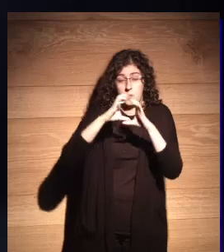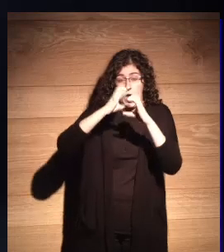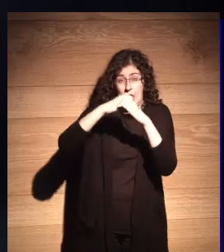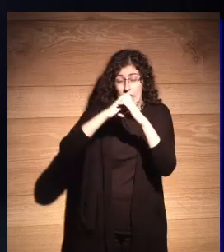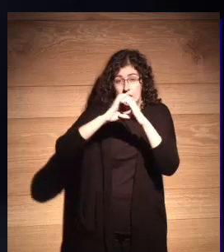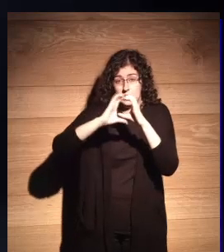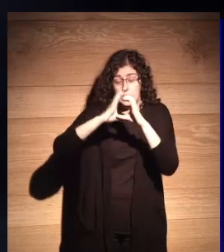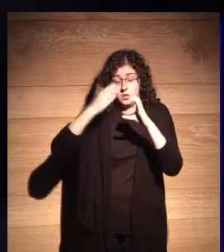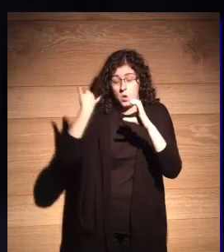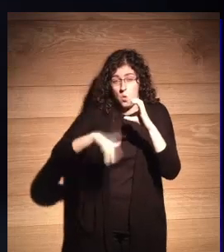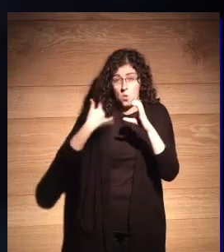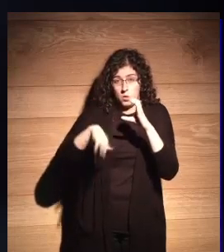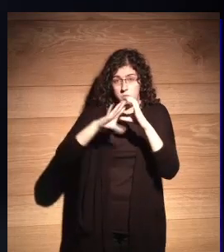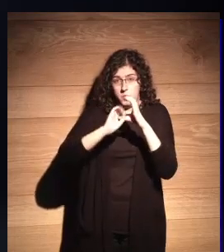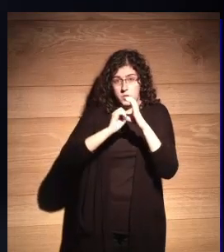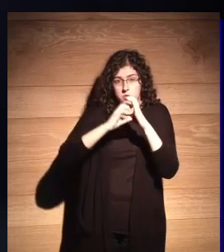incredible.